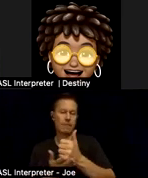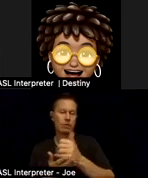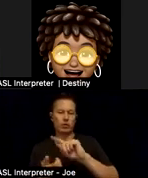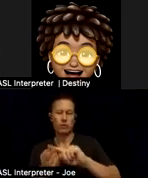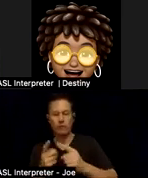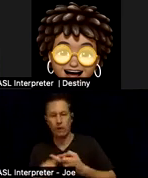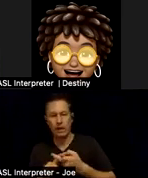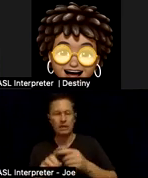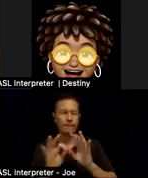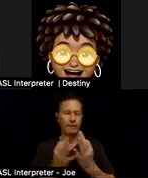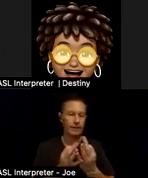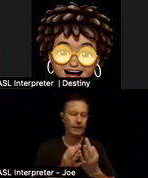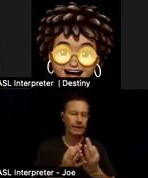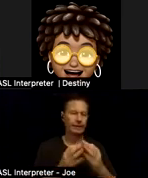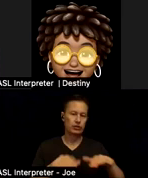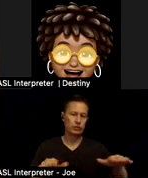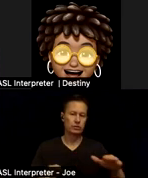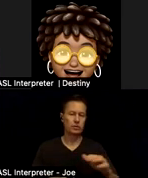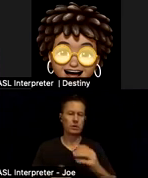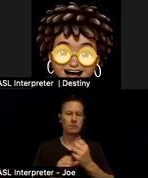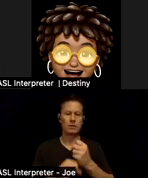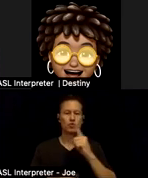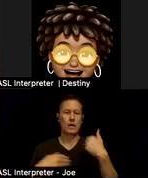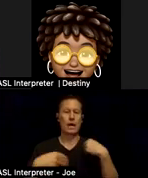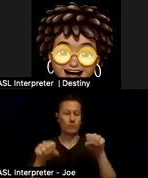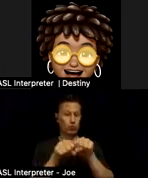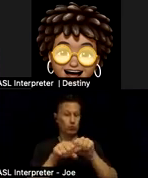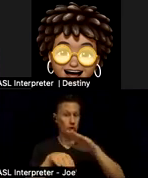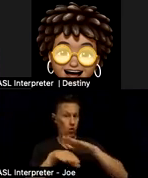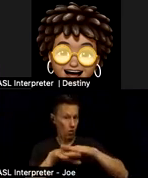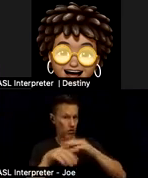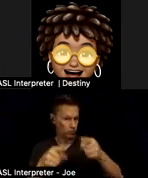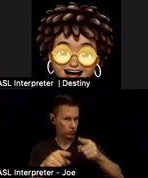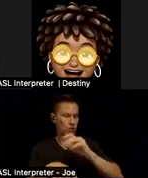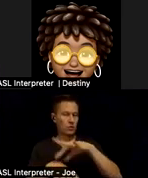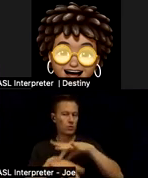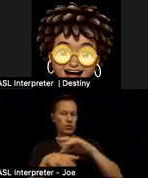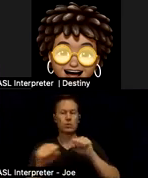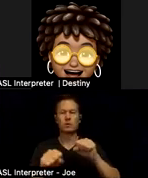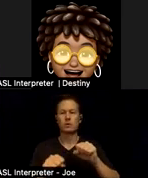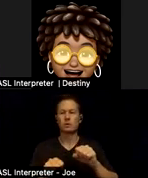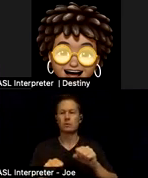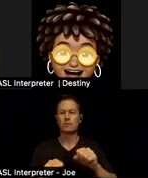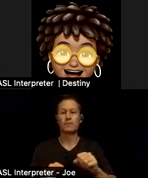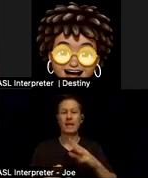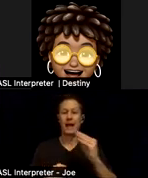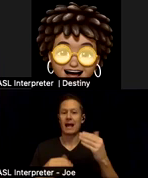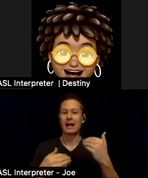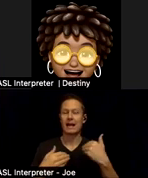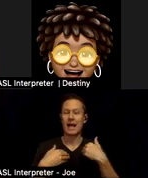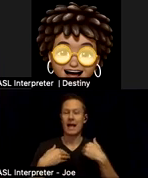shoes close to you or on during an earthquake. Additionally, we have my tortoise cage. Sorry, he's outside right